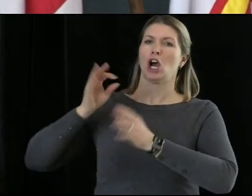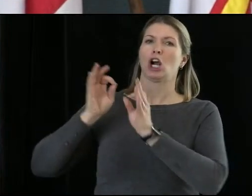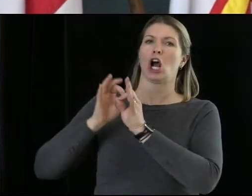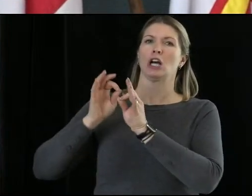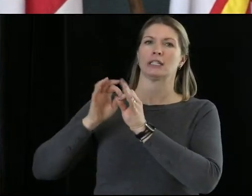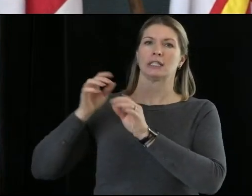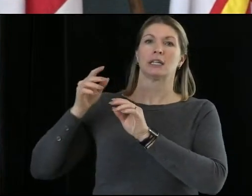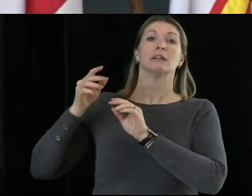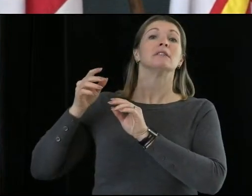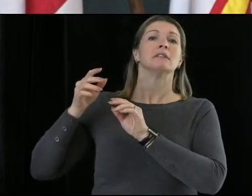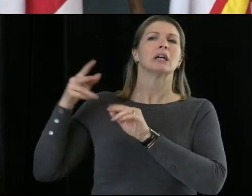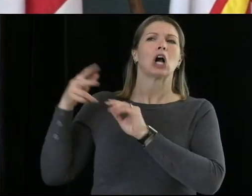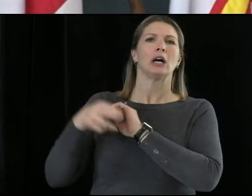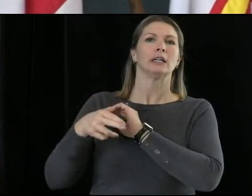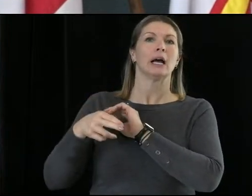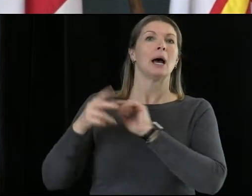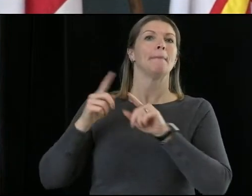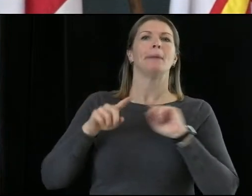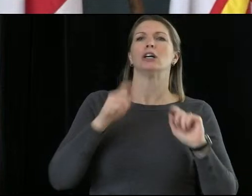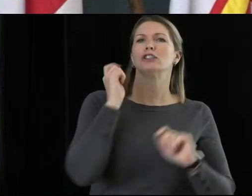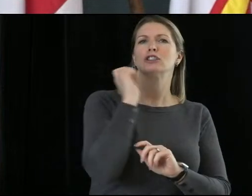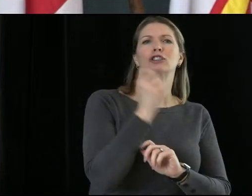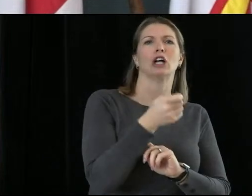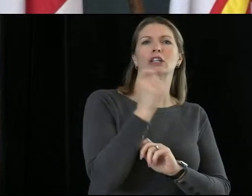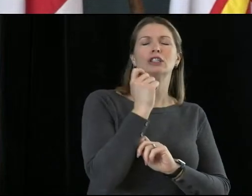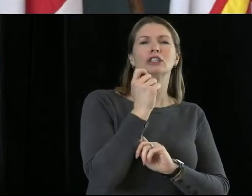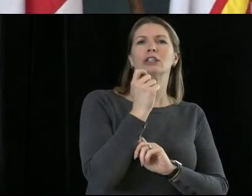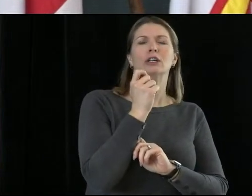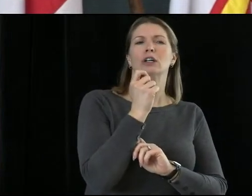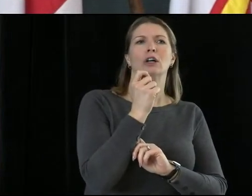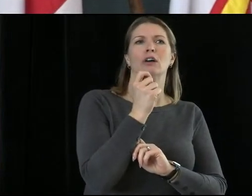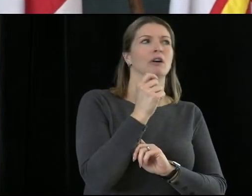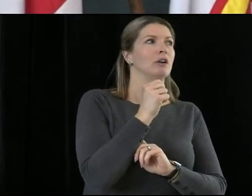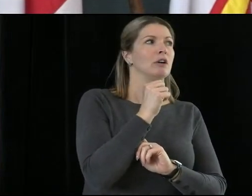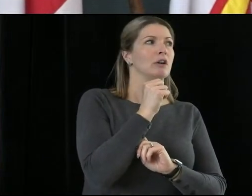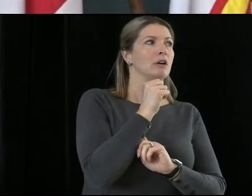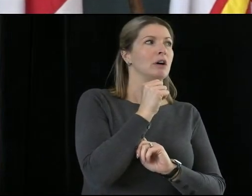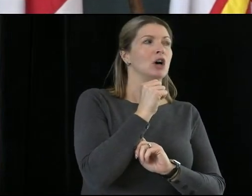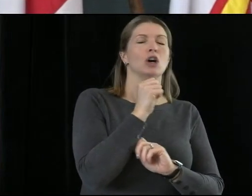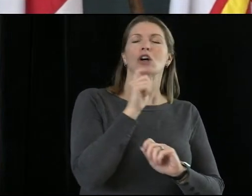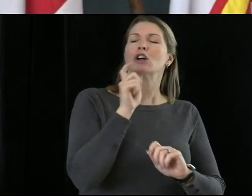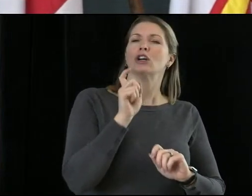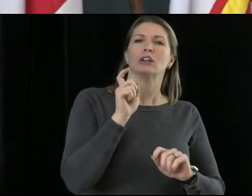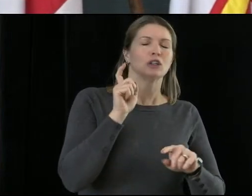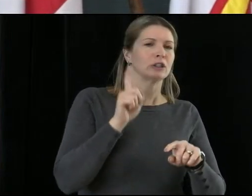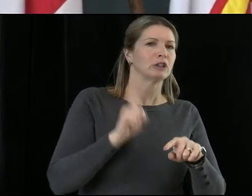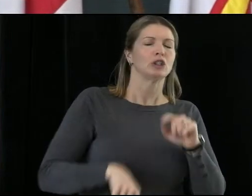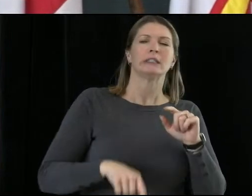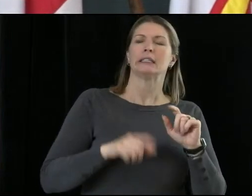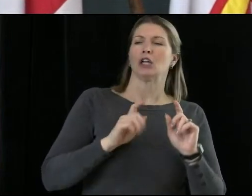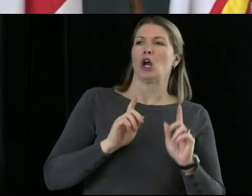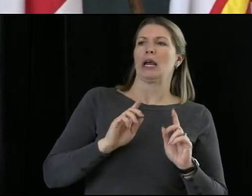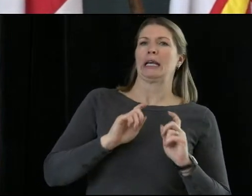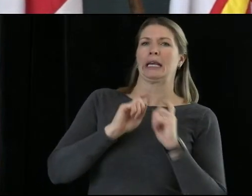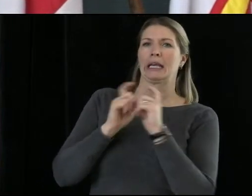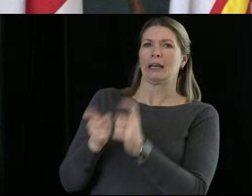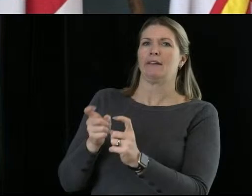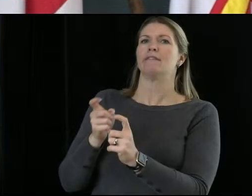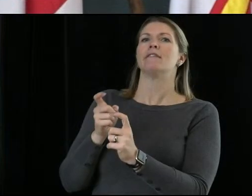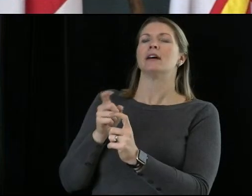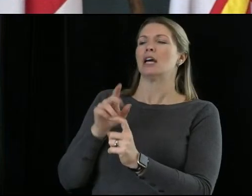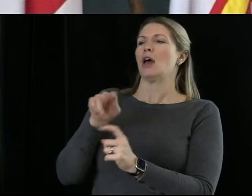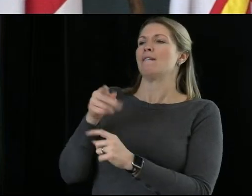wanted to, he couldn't have made Philip Smith wear a monitoring bracelet because it didn't exist because it was